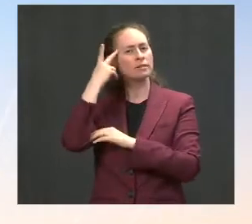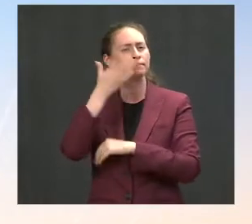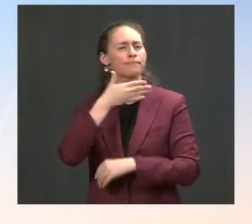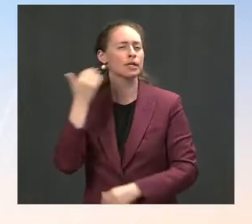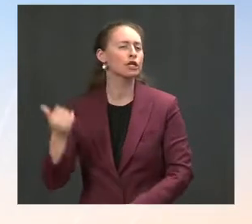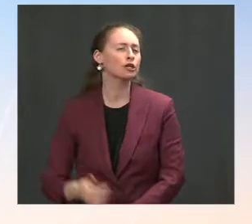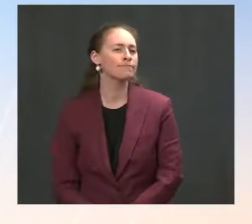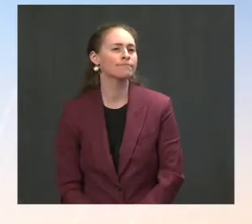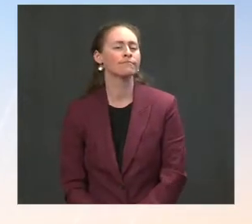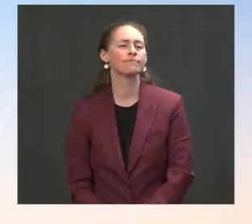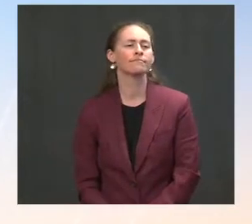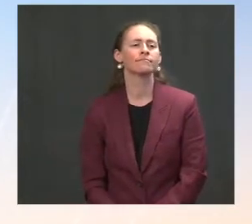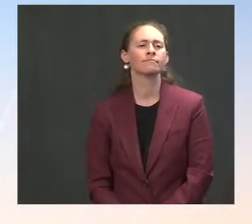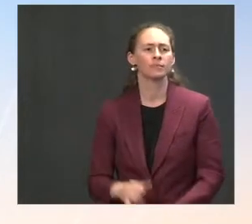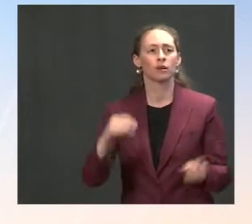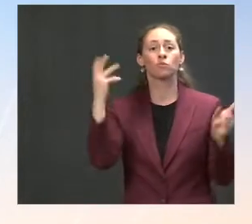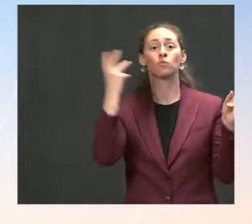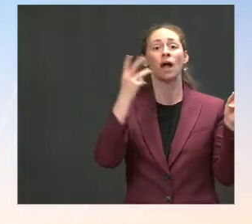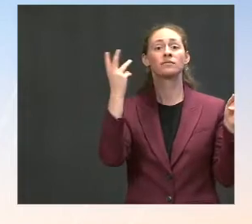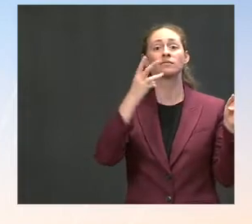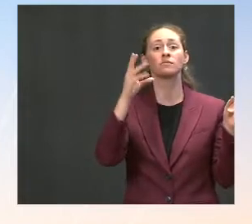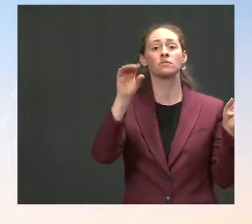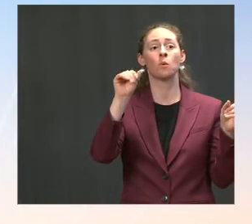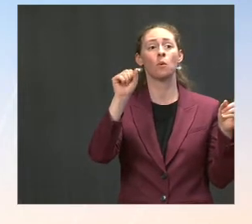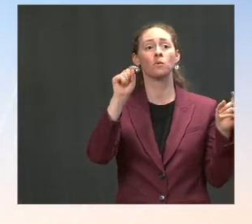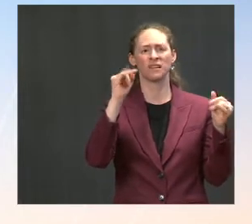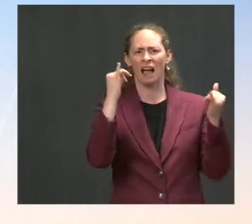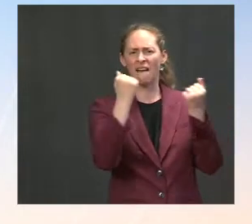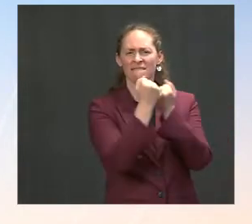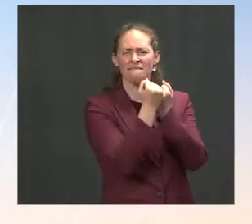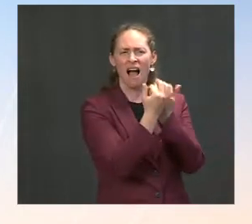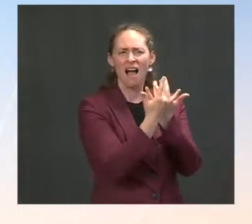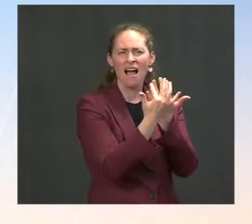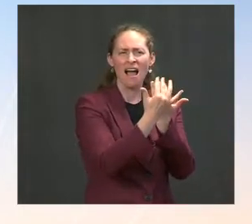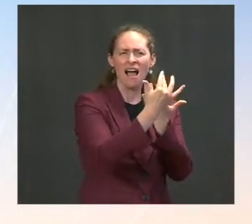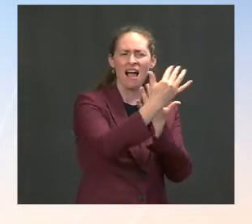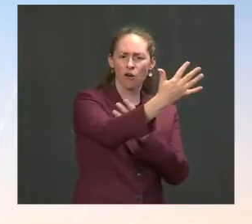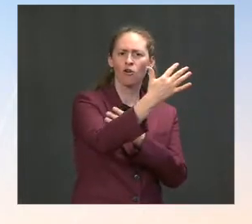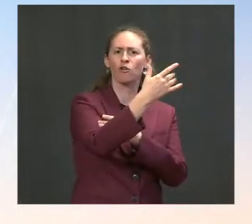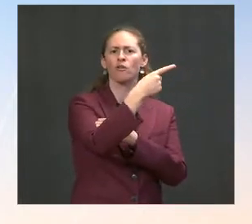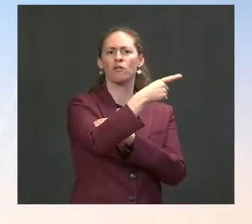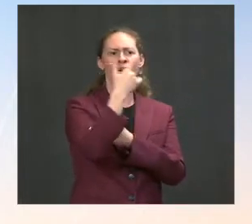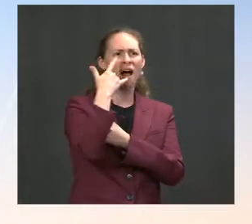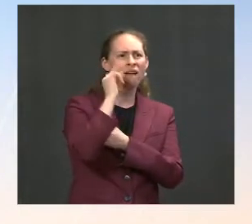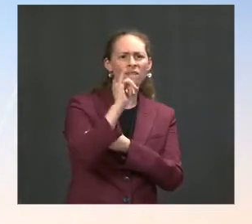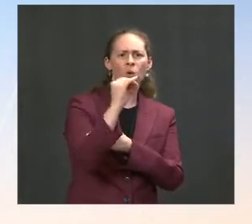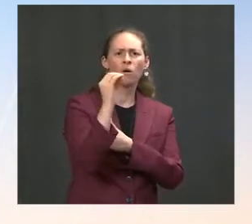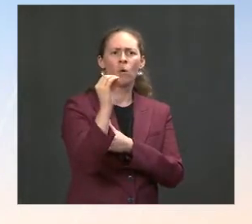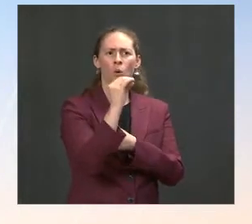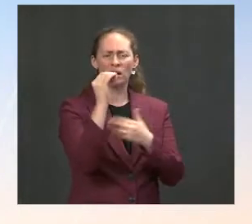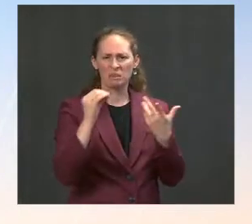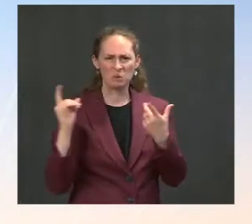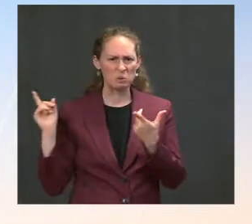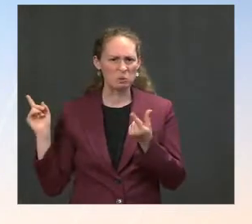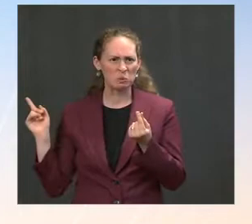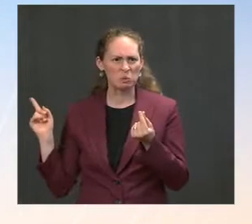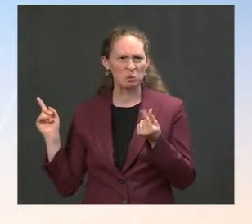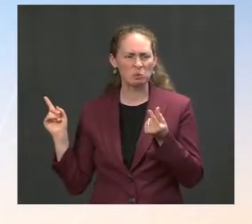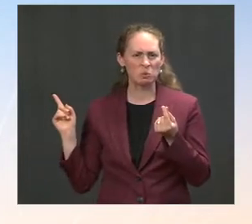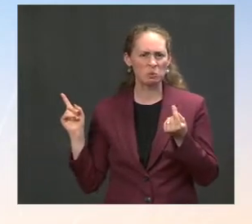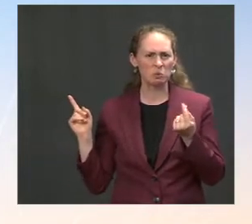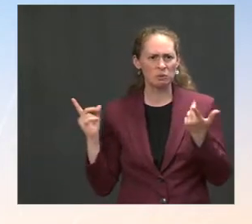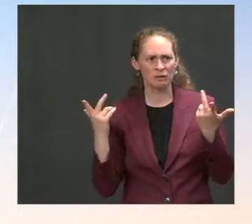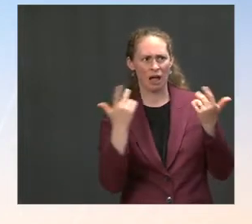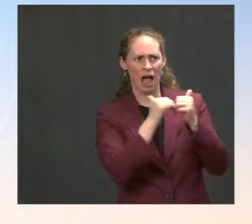seeing wildfires in Oregon and Northern California. What steps is the administration taking to combat the current fires and also